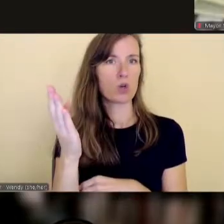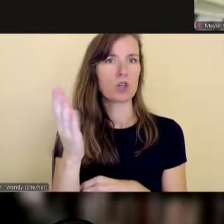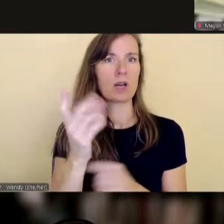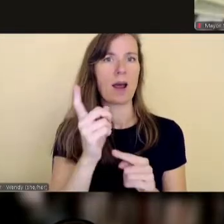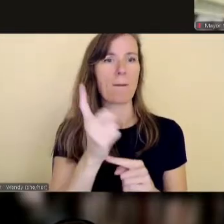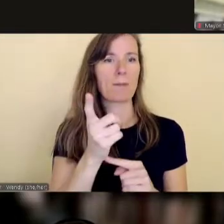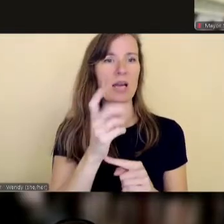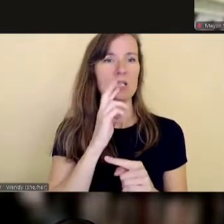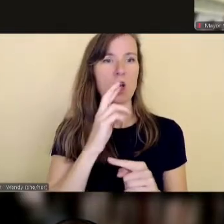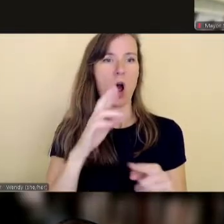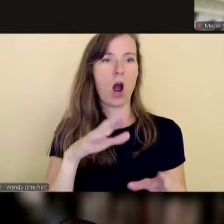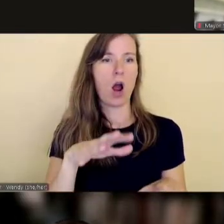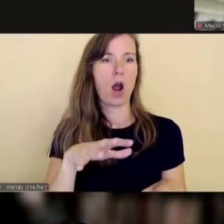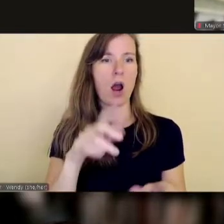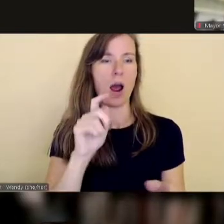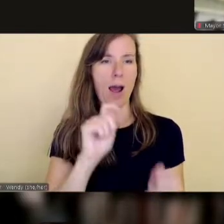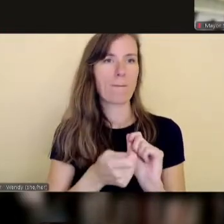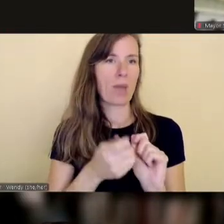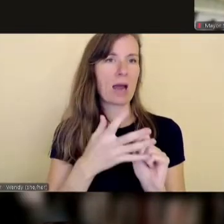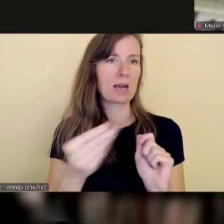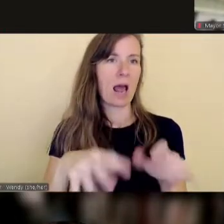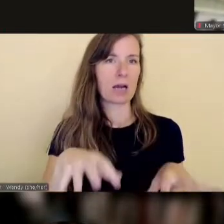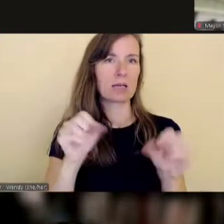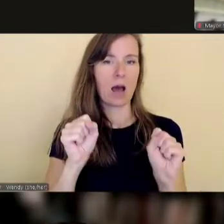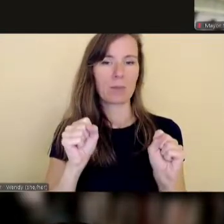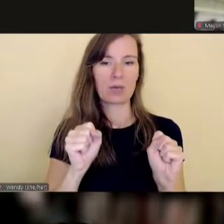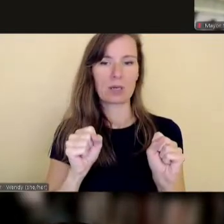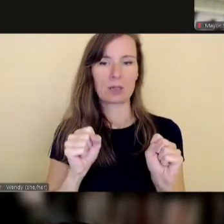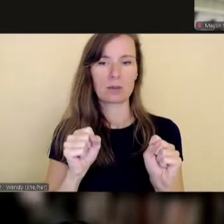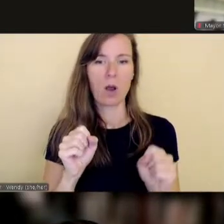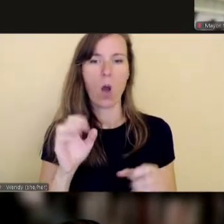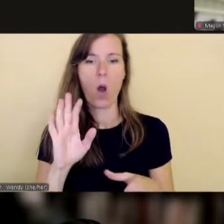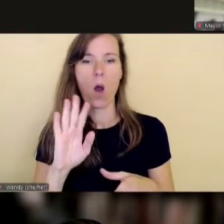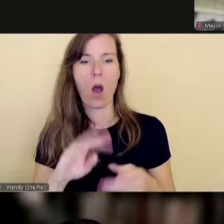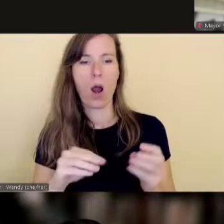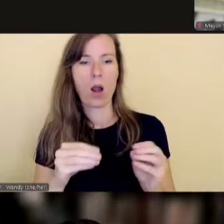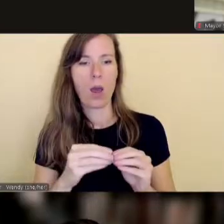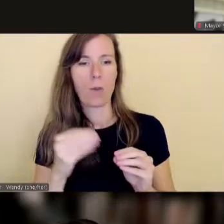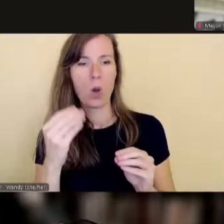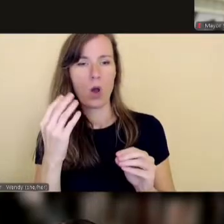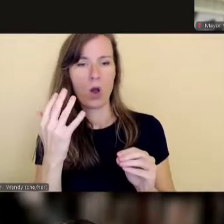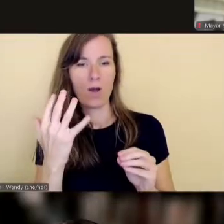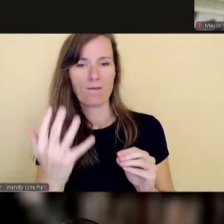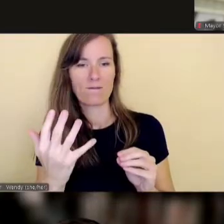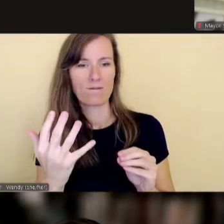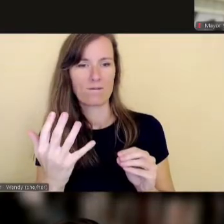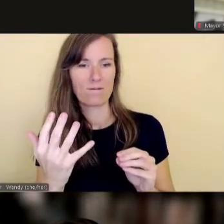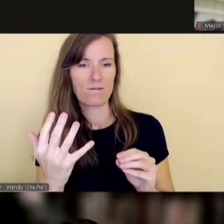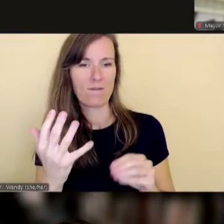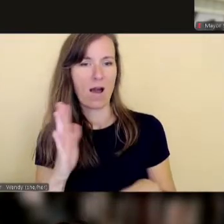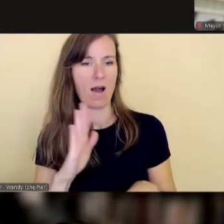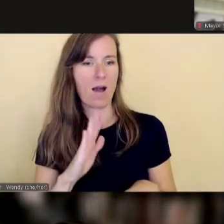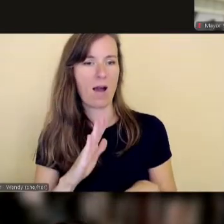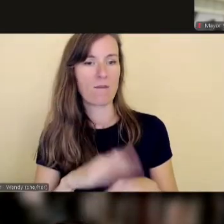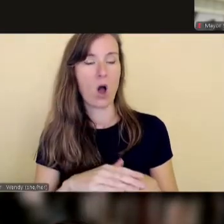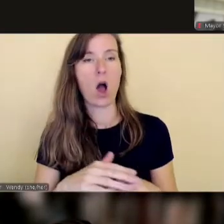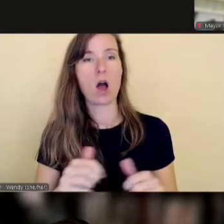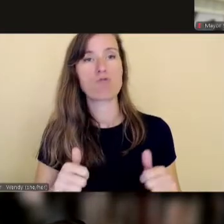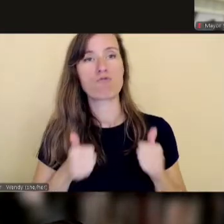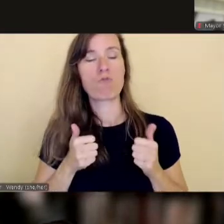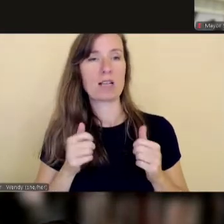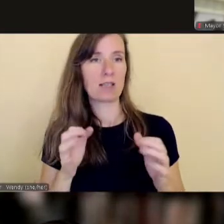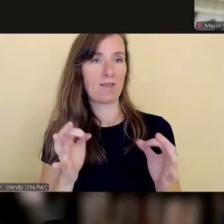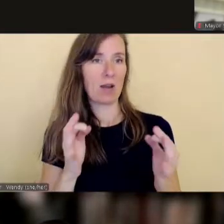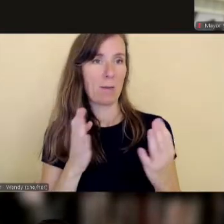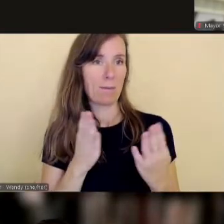adopted. Item 5 on the agenda is resident input. This is an opportunity for any member of the public to come forward